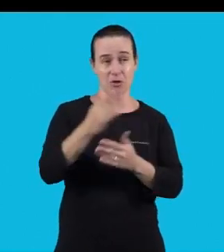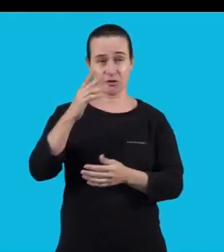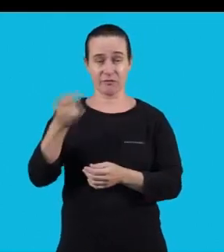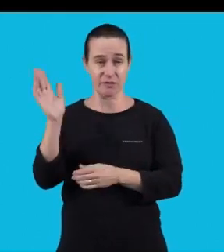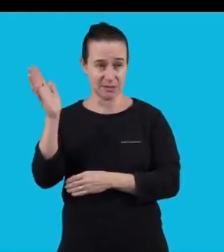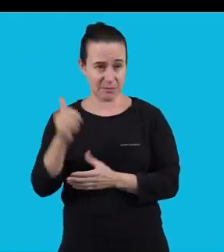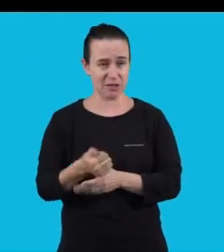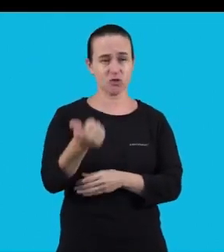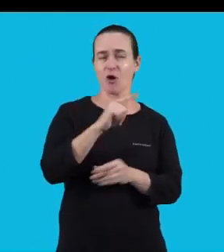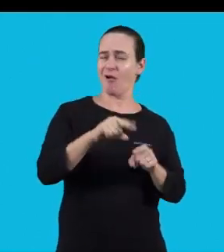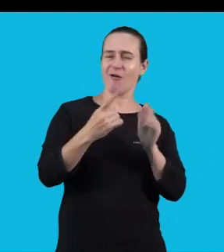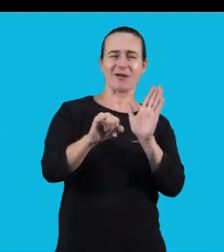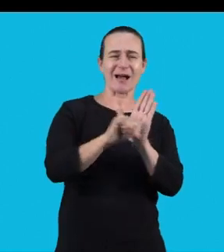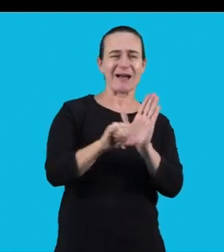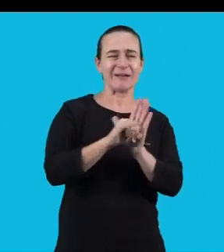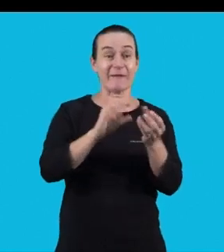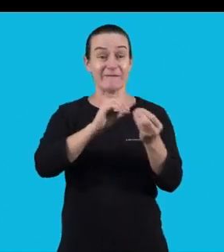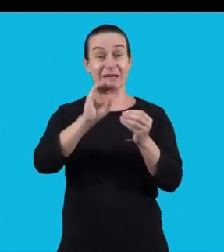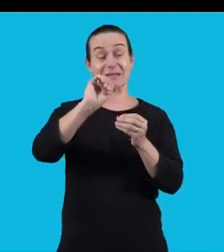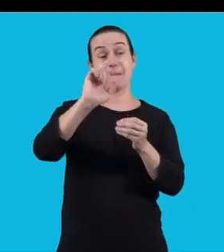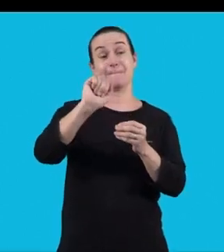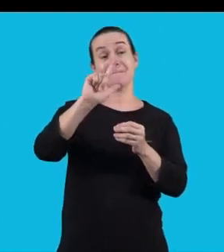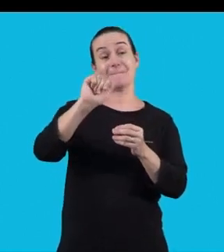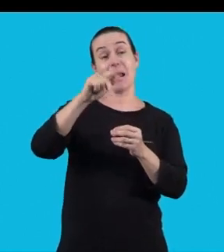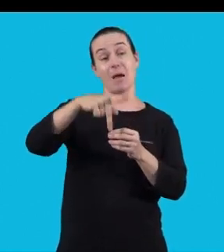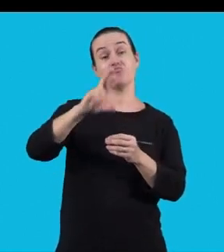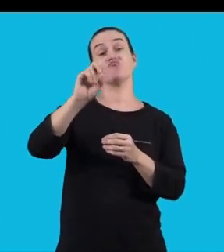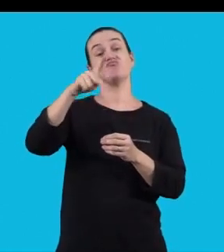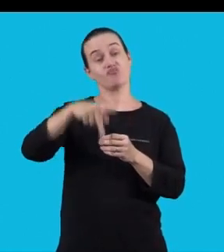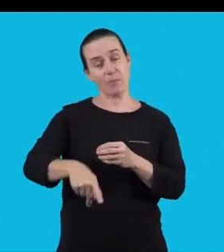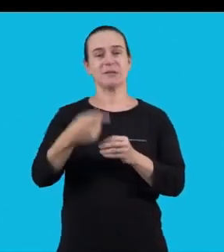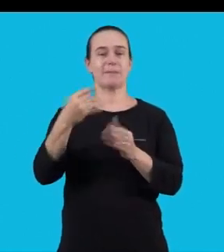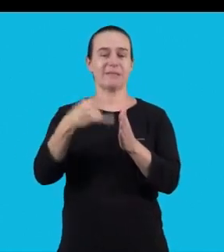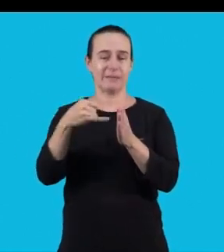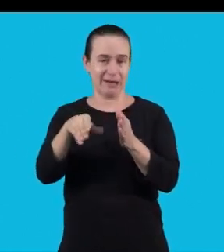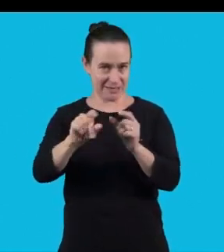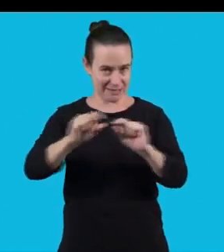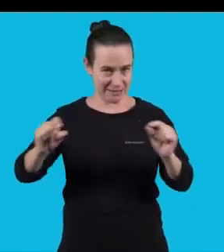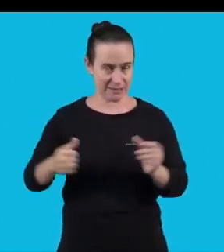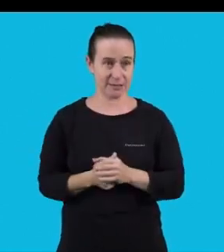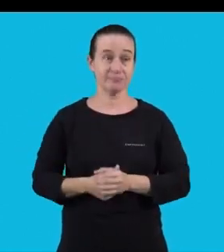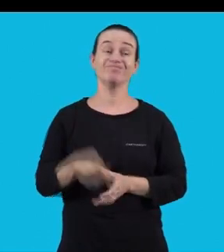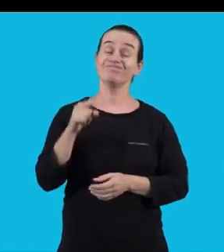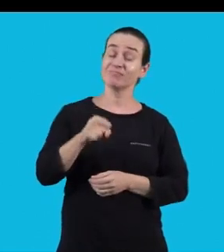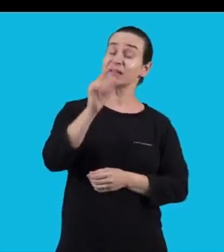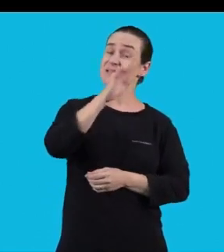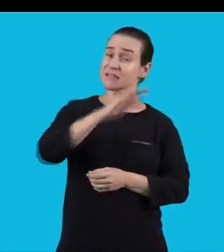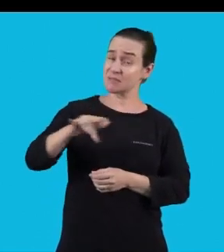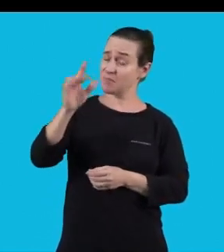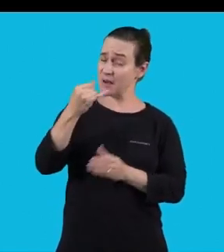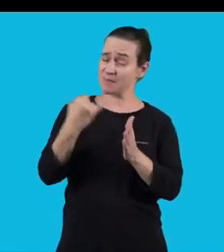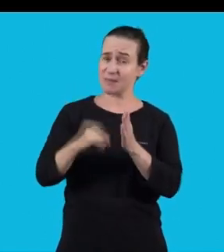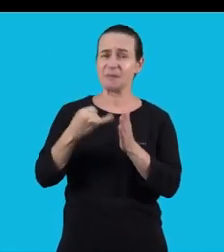not identifying and correcting malapropism errors in sentences. Spelling errors, of course,